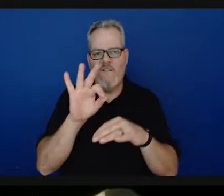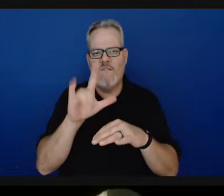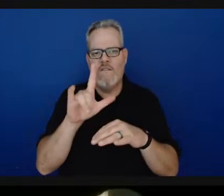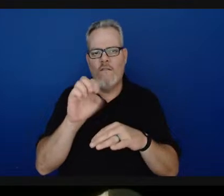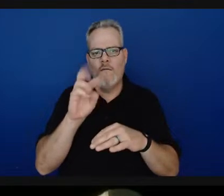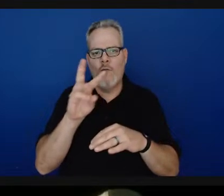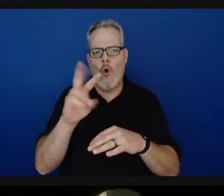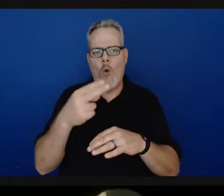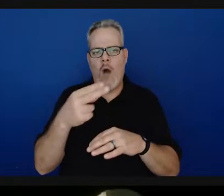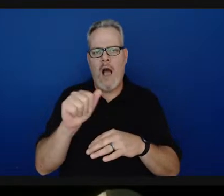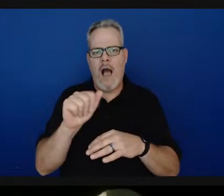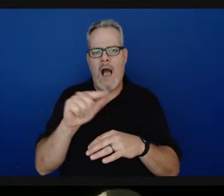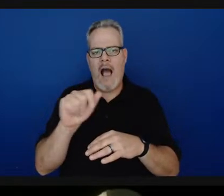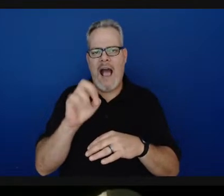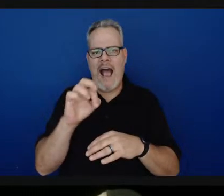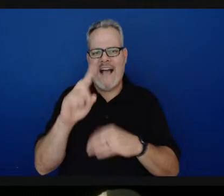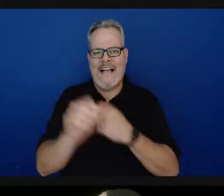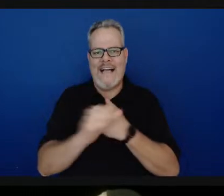where you live.